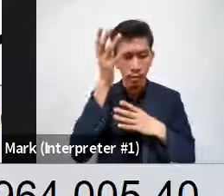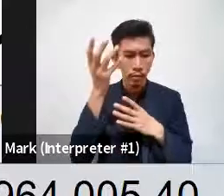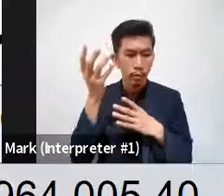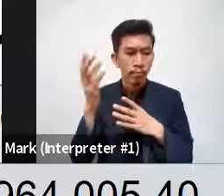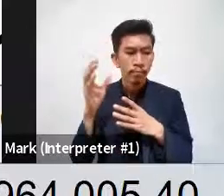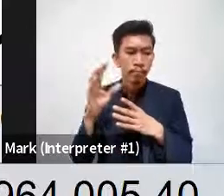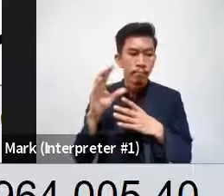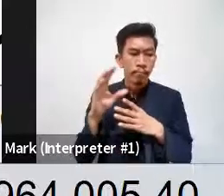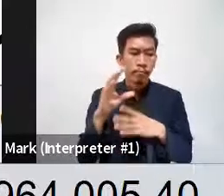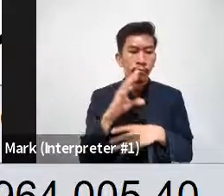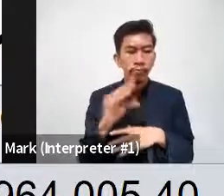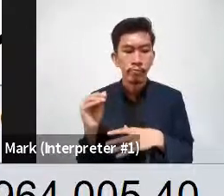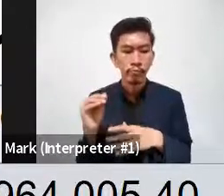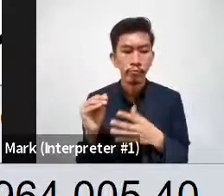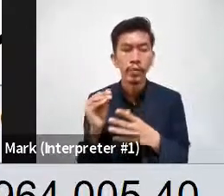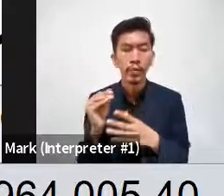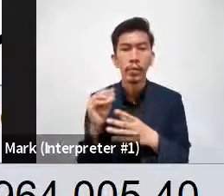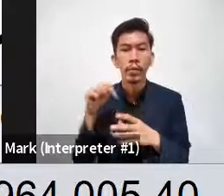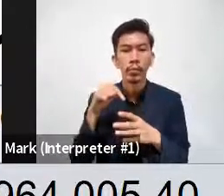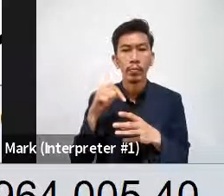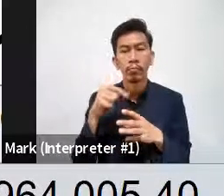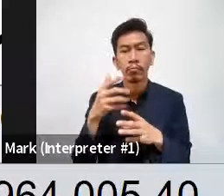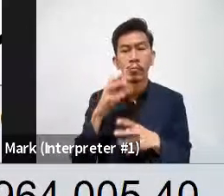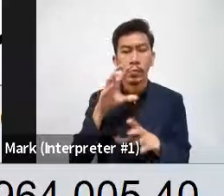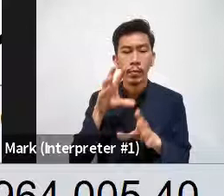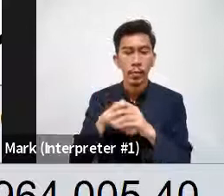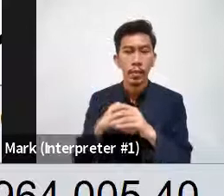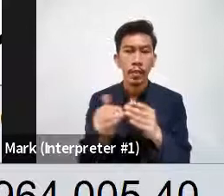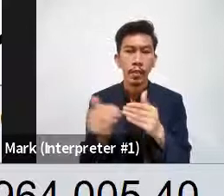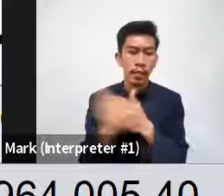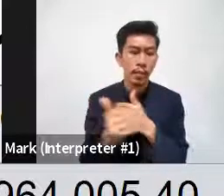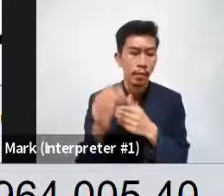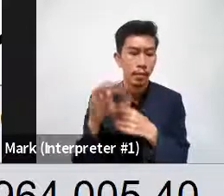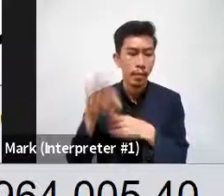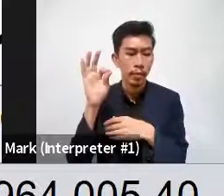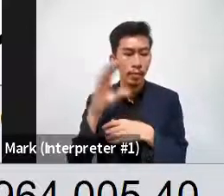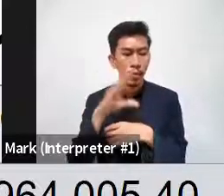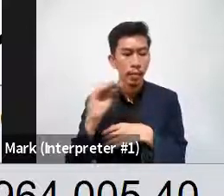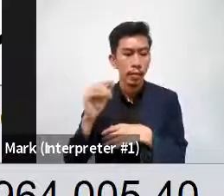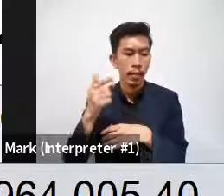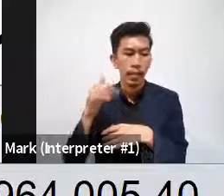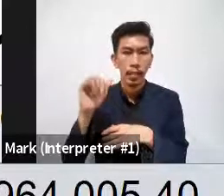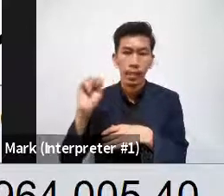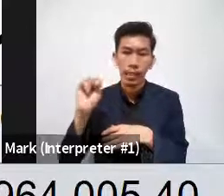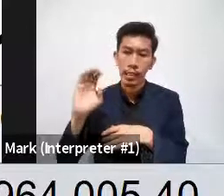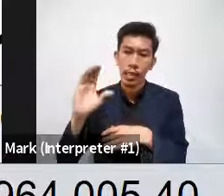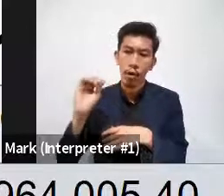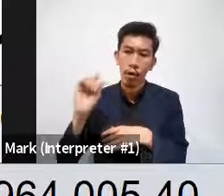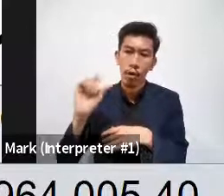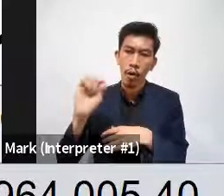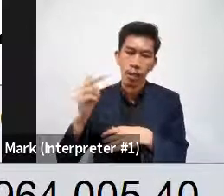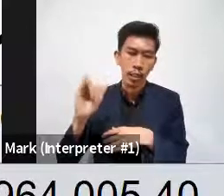the early detection. The gynecologic cancer medicines access program for the access